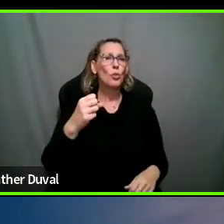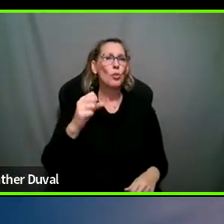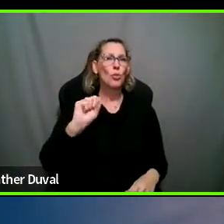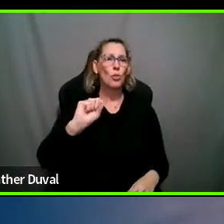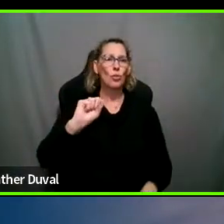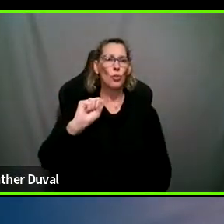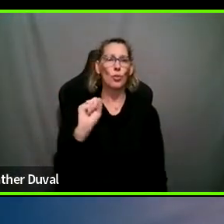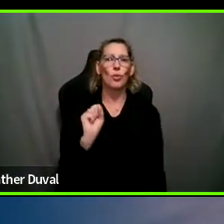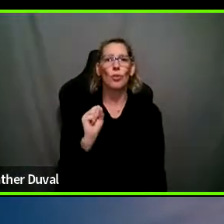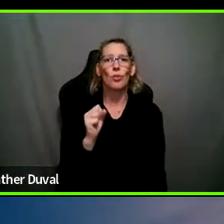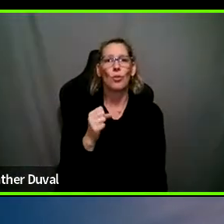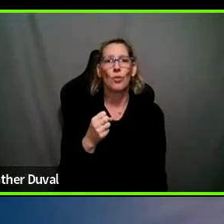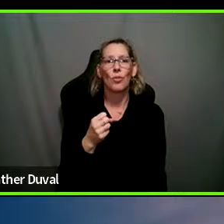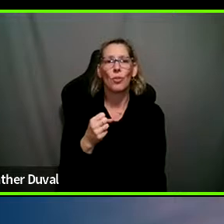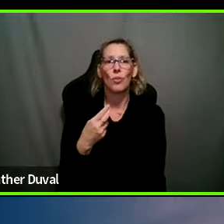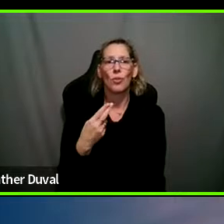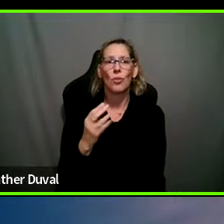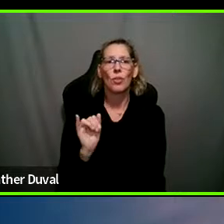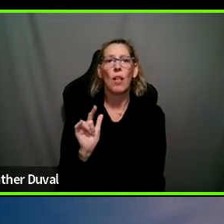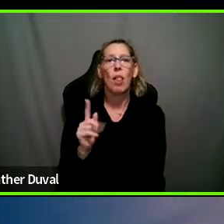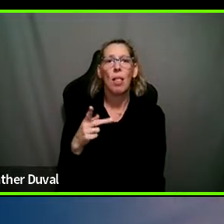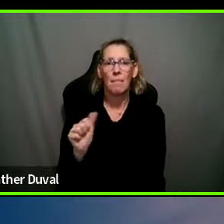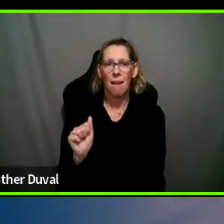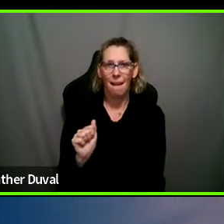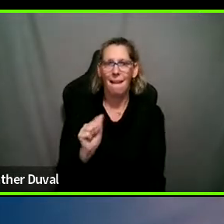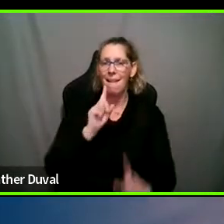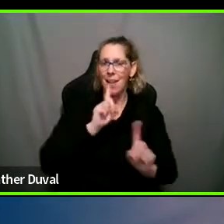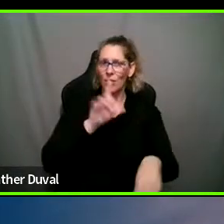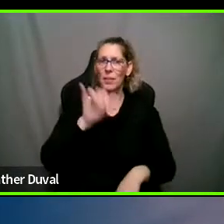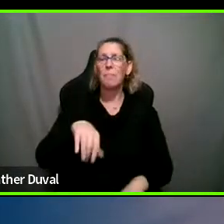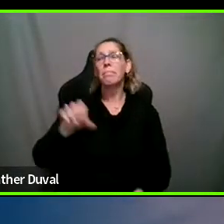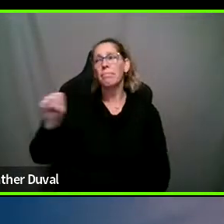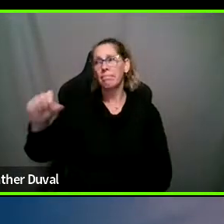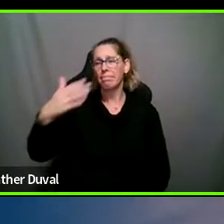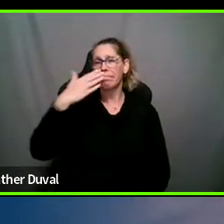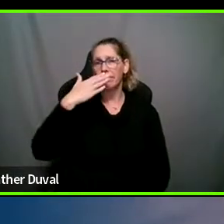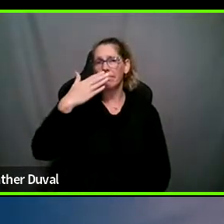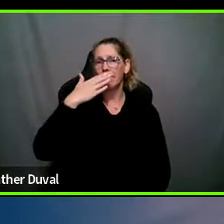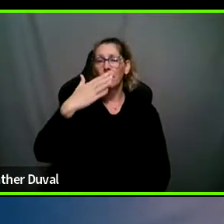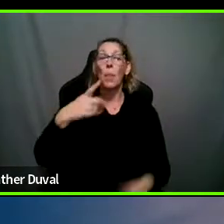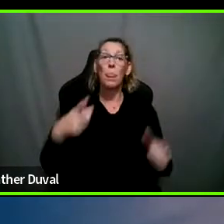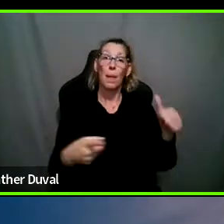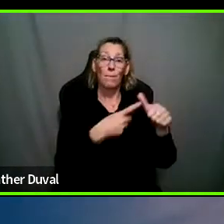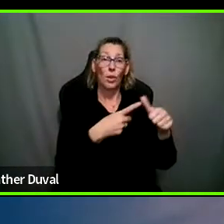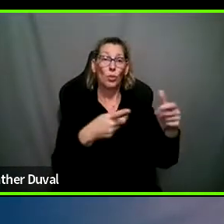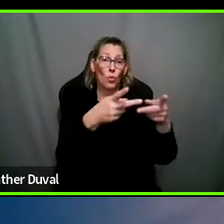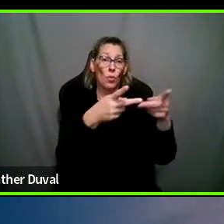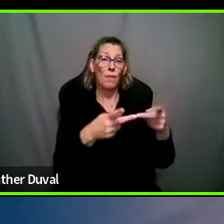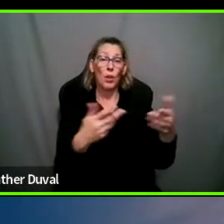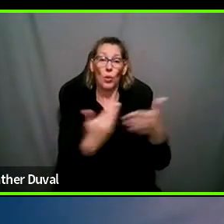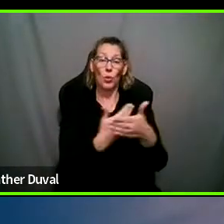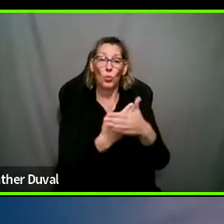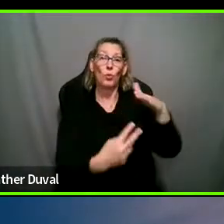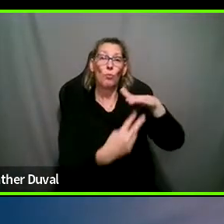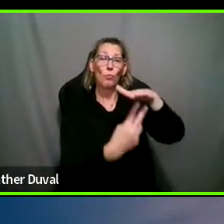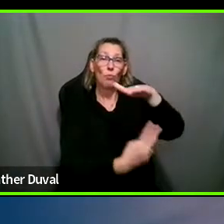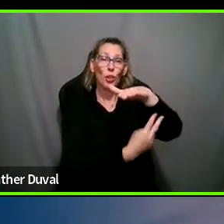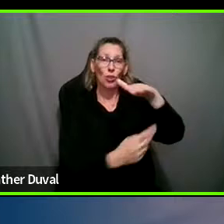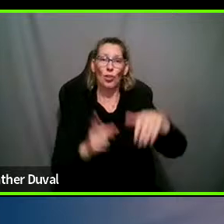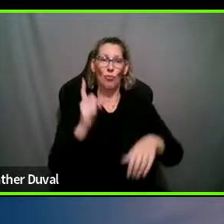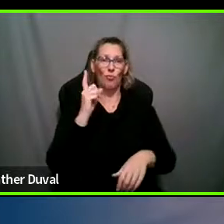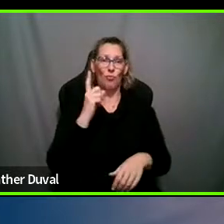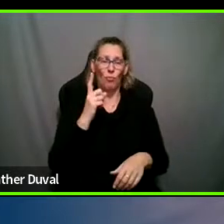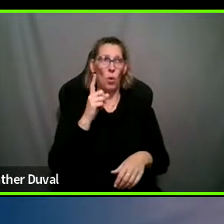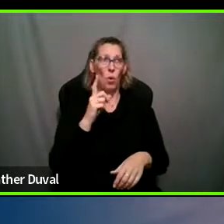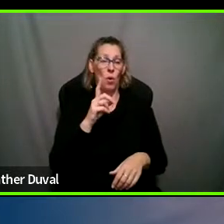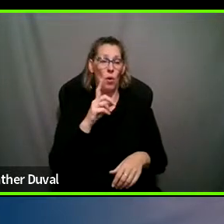to answer that. Thanks, David. So the proposed location of the new bridge is going to be just west of